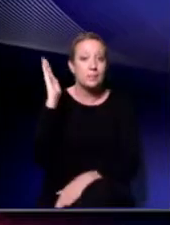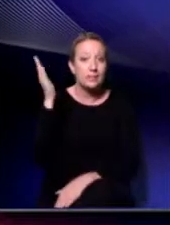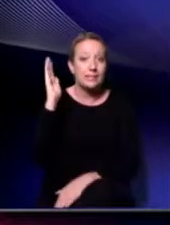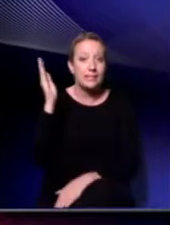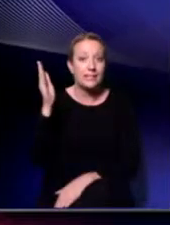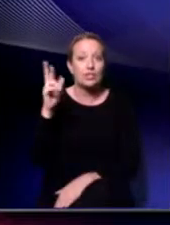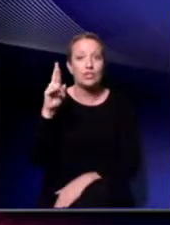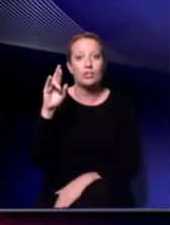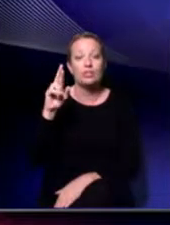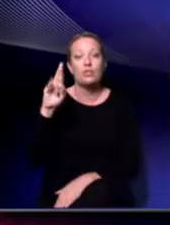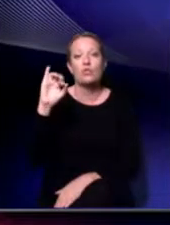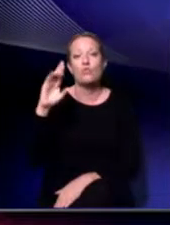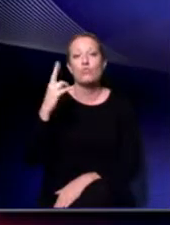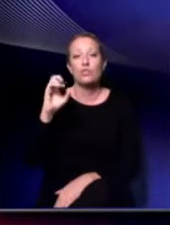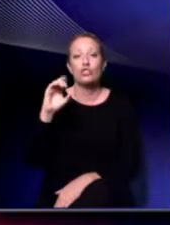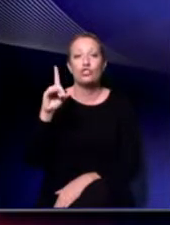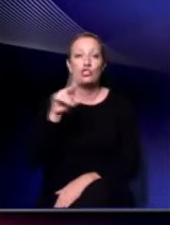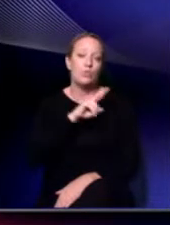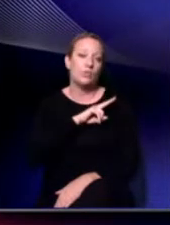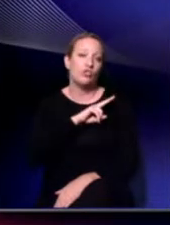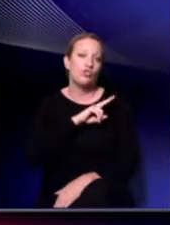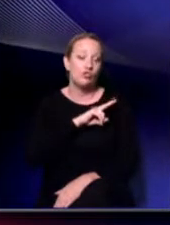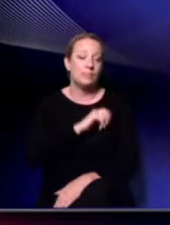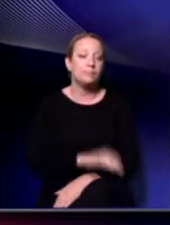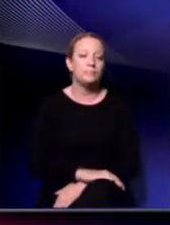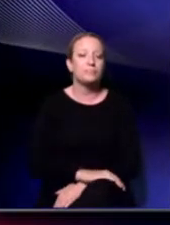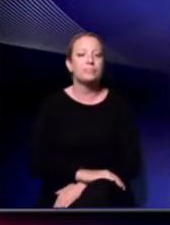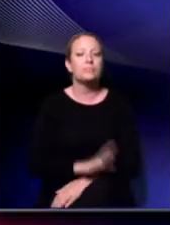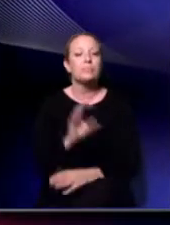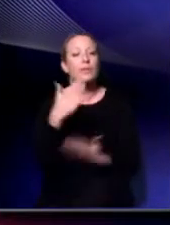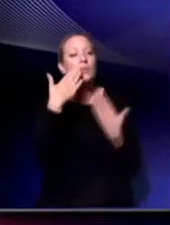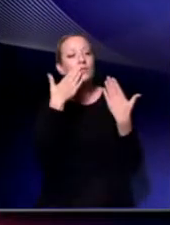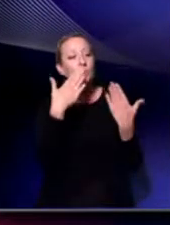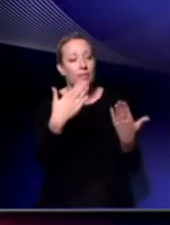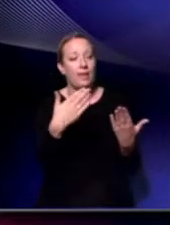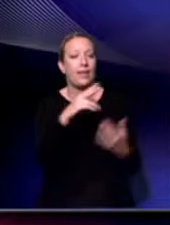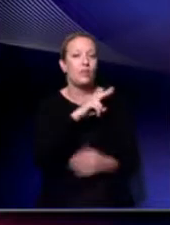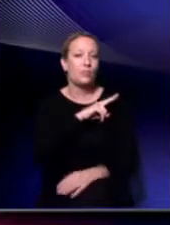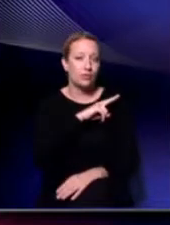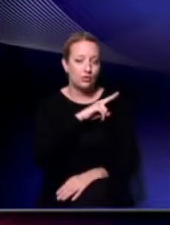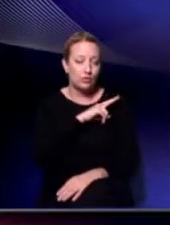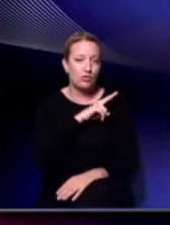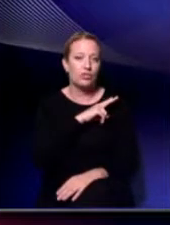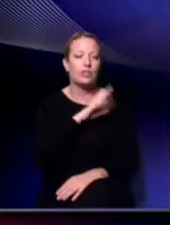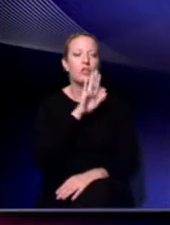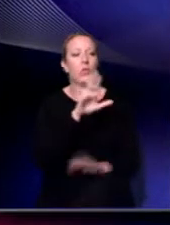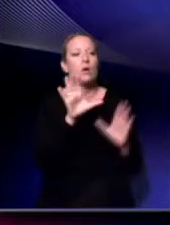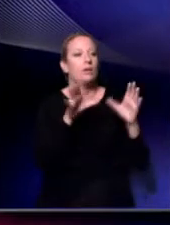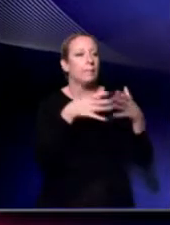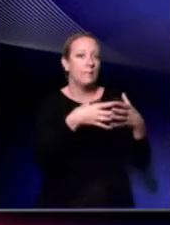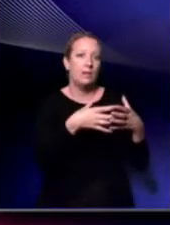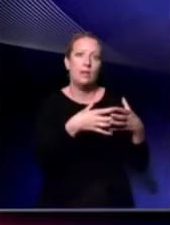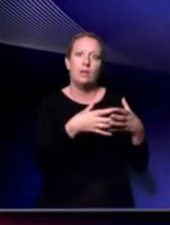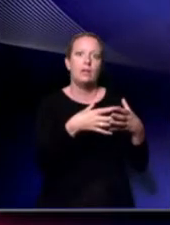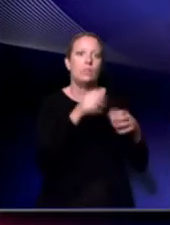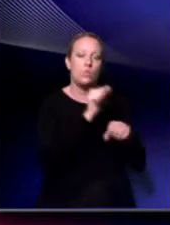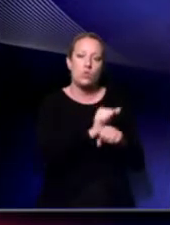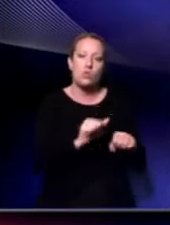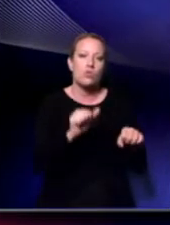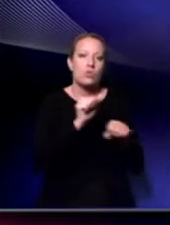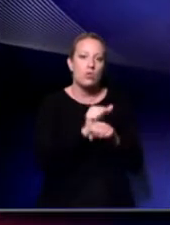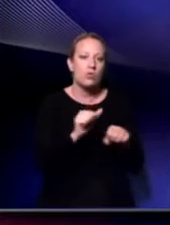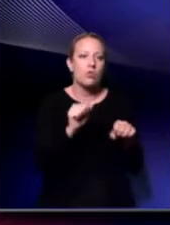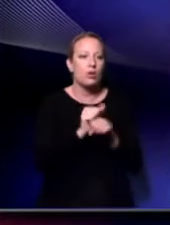by Richard. I'd like to thank Richard and the committee for all the work. I know it's a lot of, this